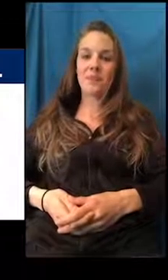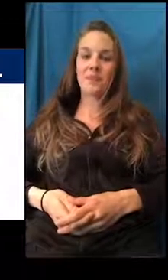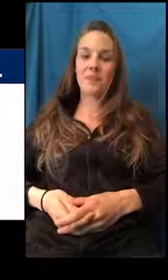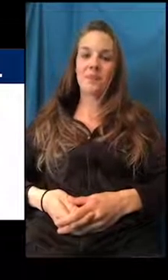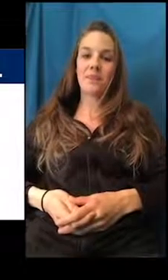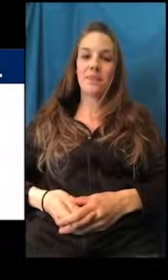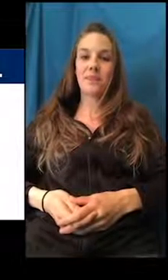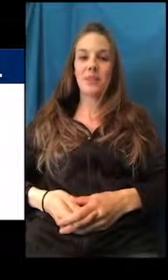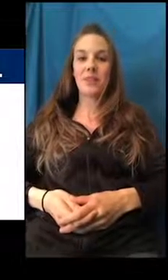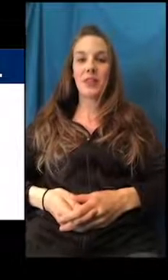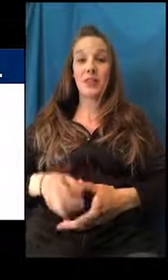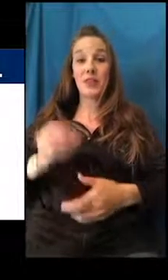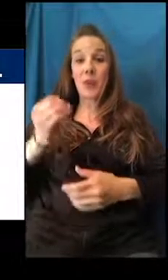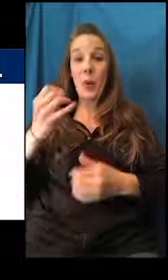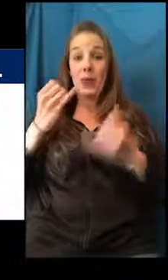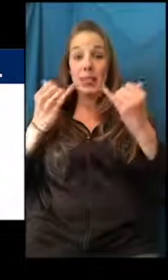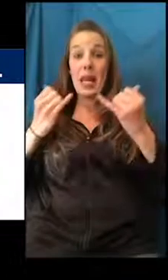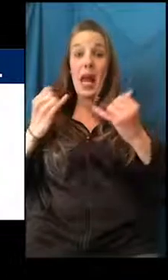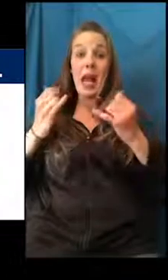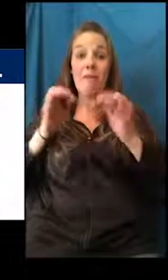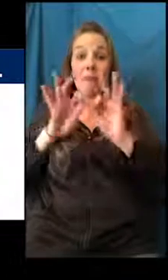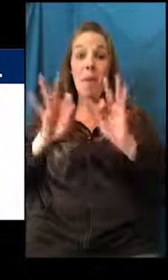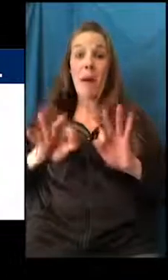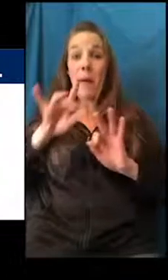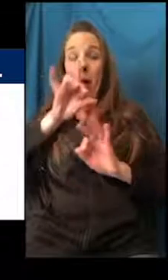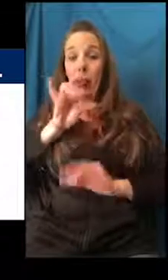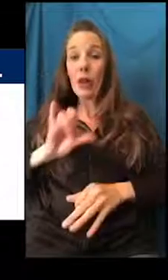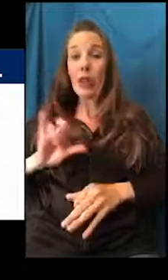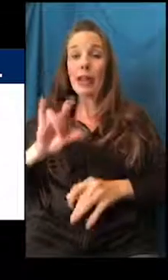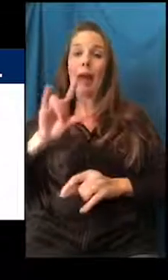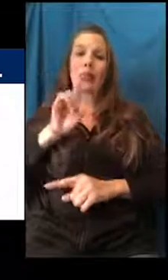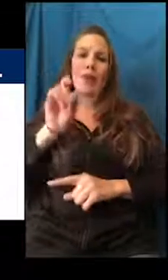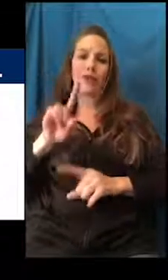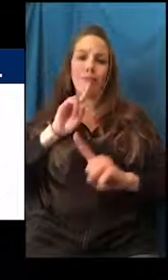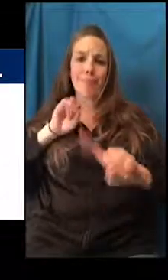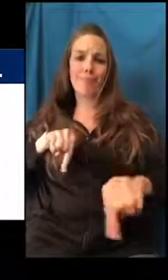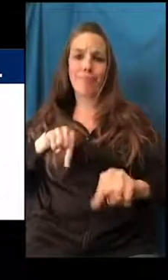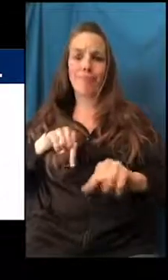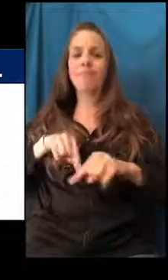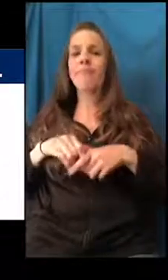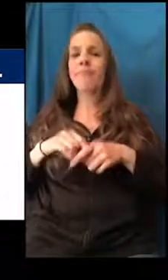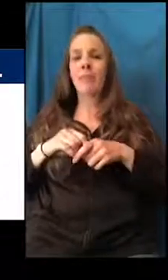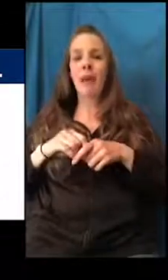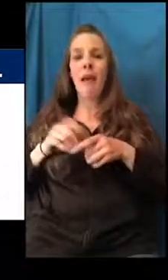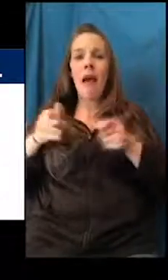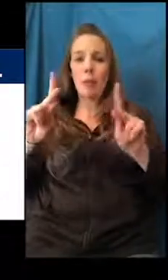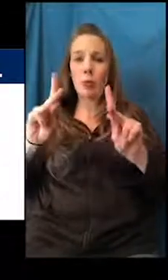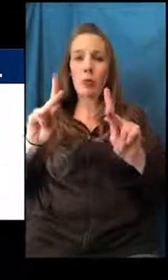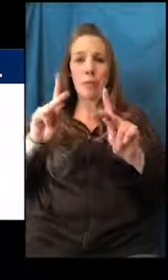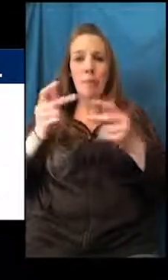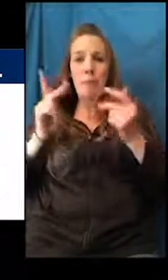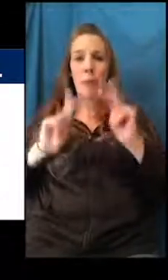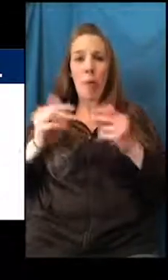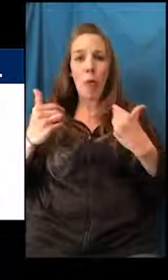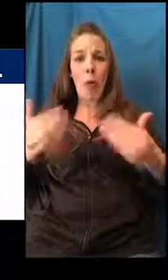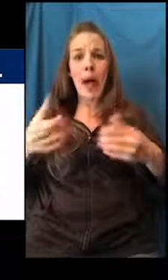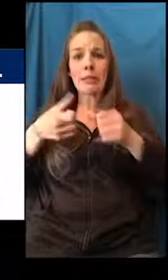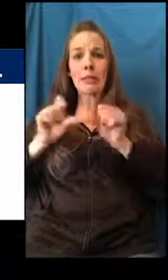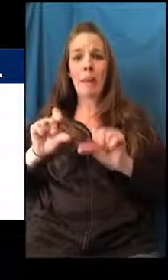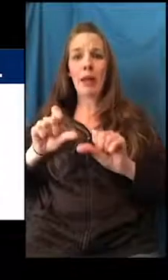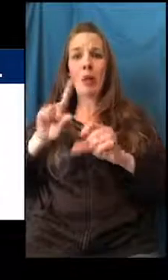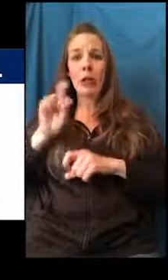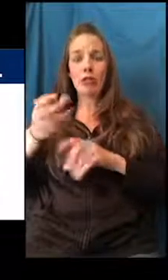So today's format is a question and answer. So there was an opportunity for people to submit questions ahead of time.